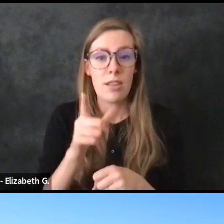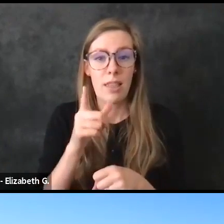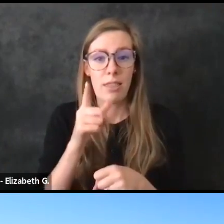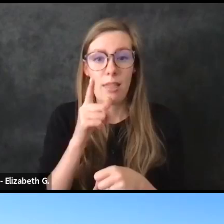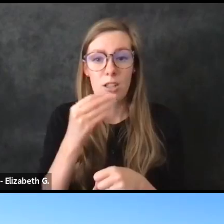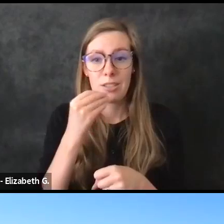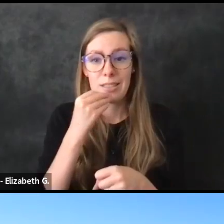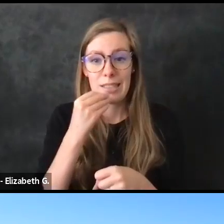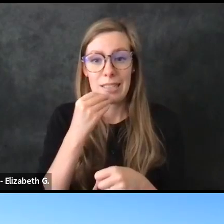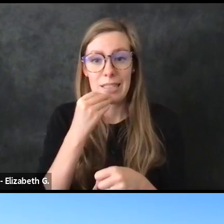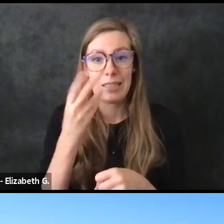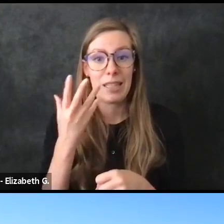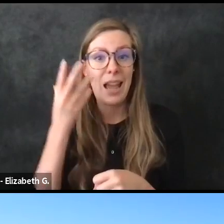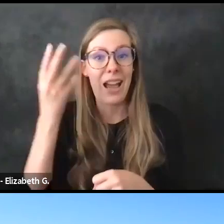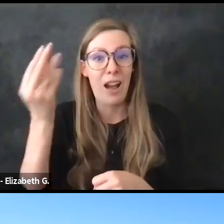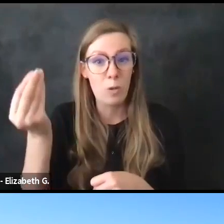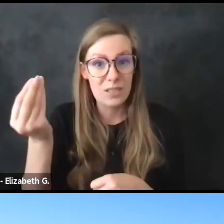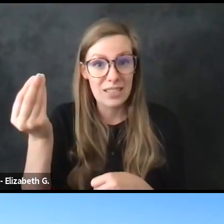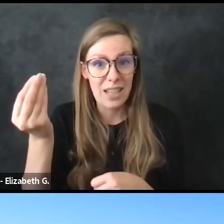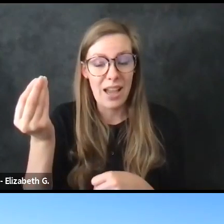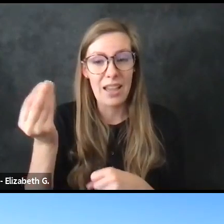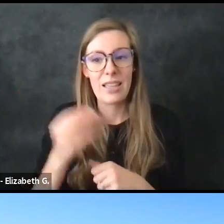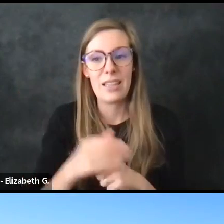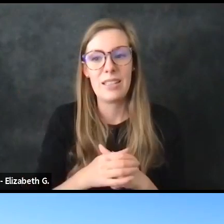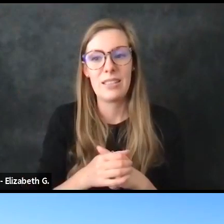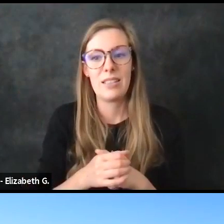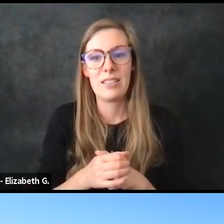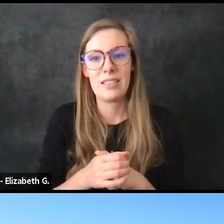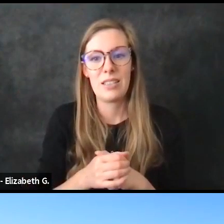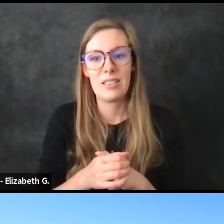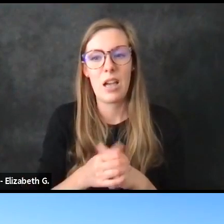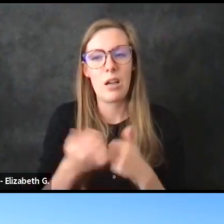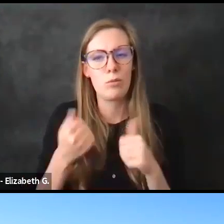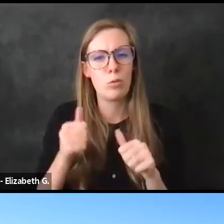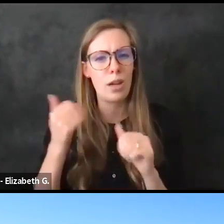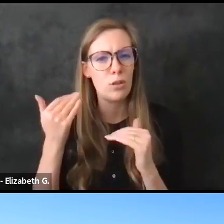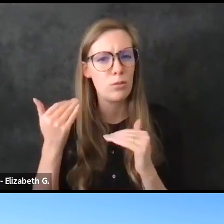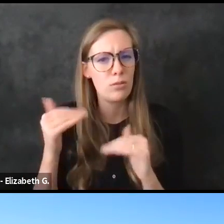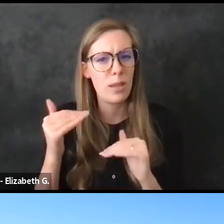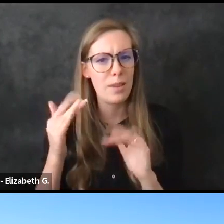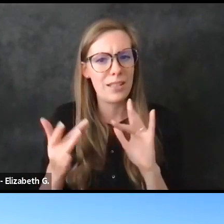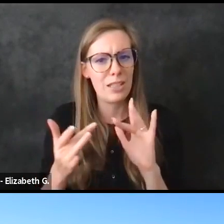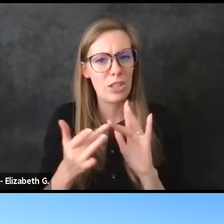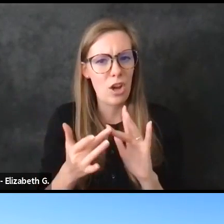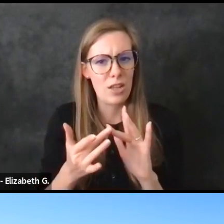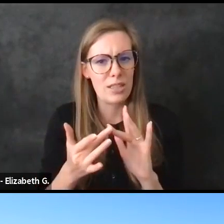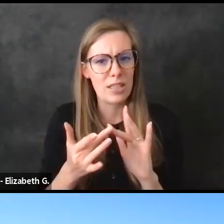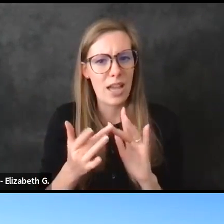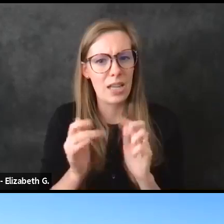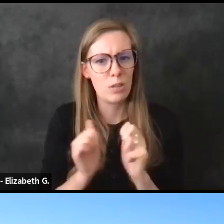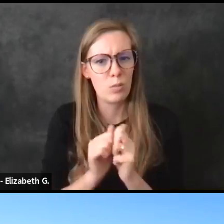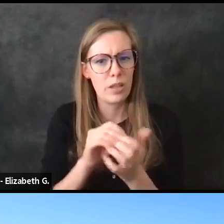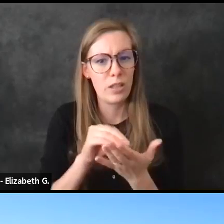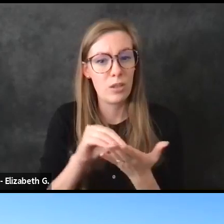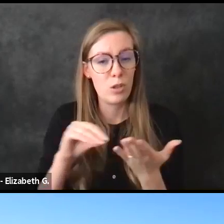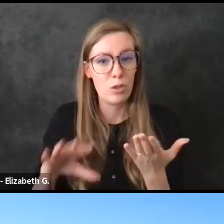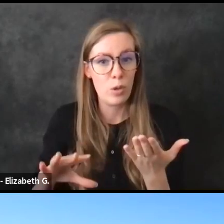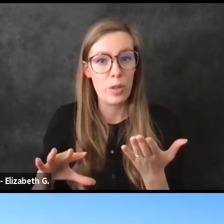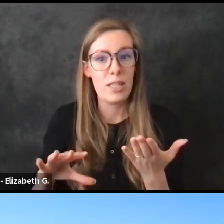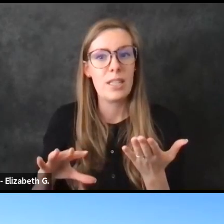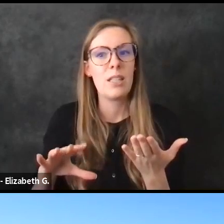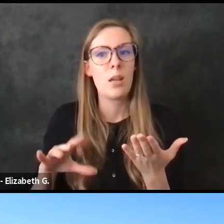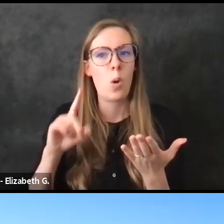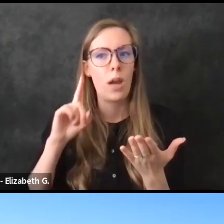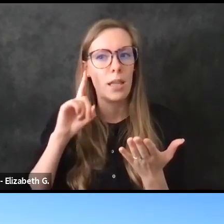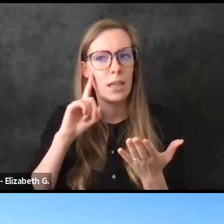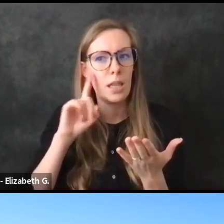eaten outdoors, that trying to limit contact between students. So I think we need to